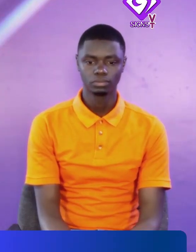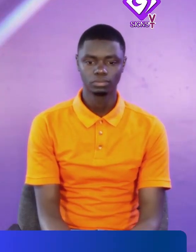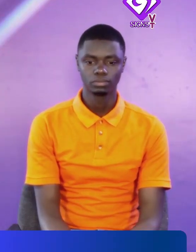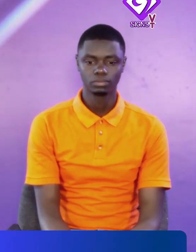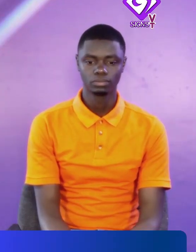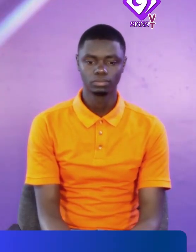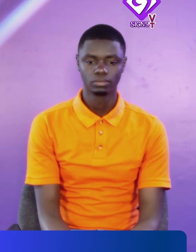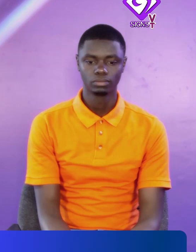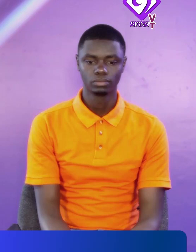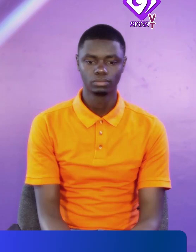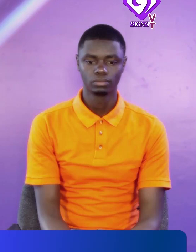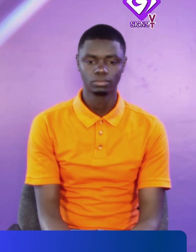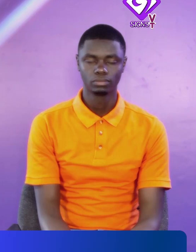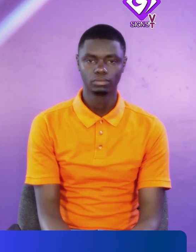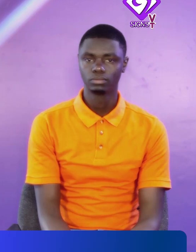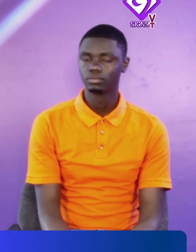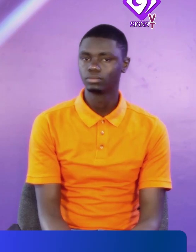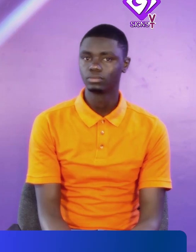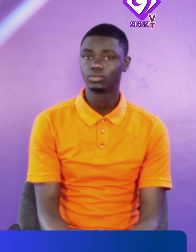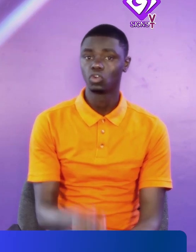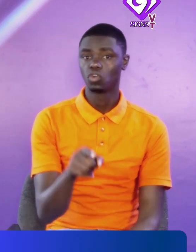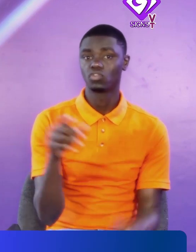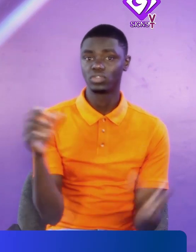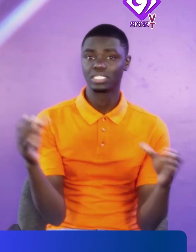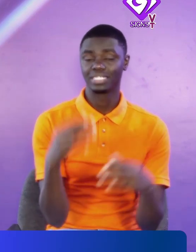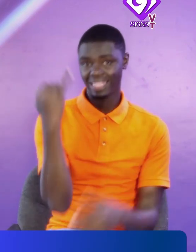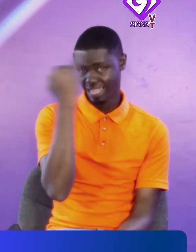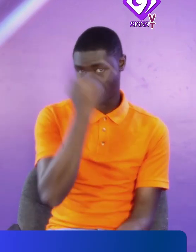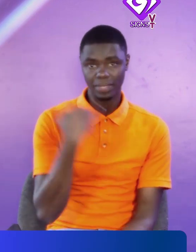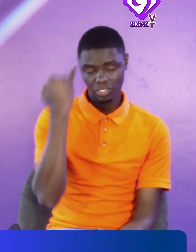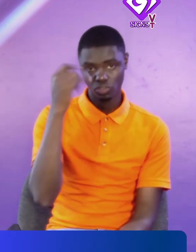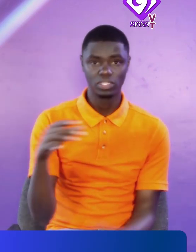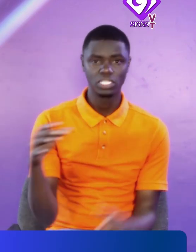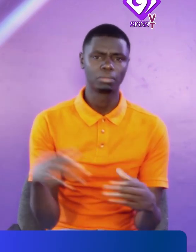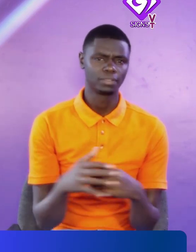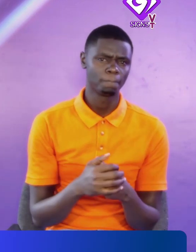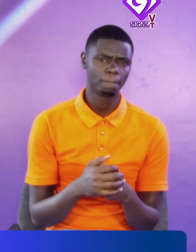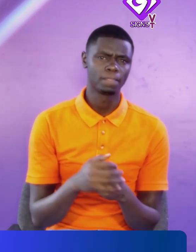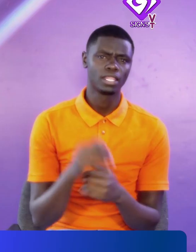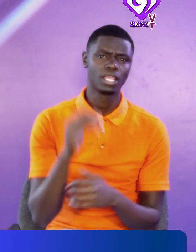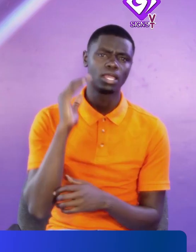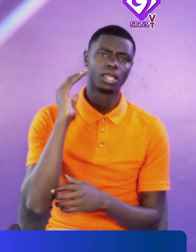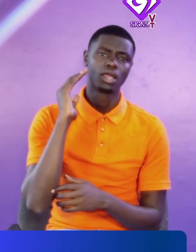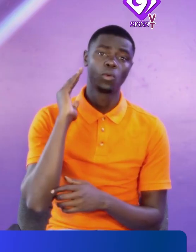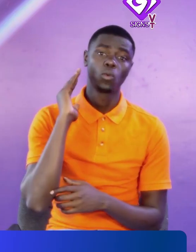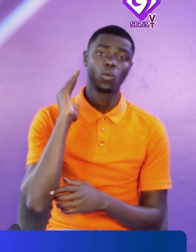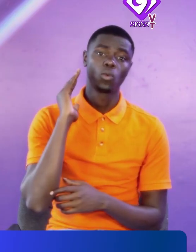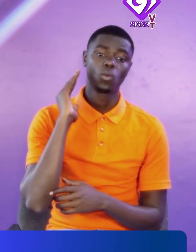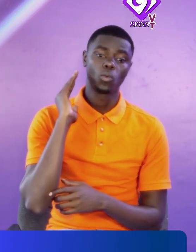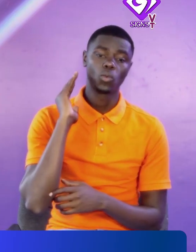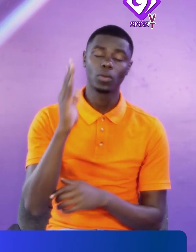The image of this party to another level. We are going to deal squarely with